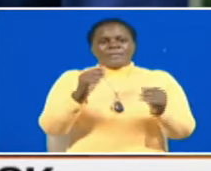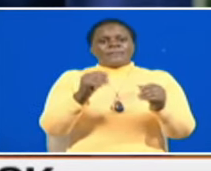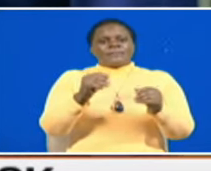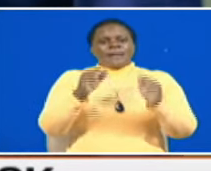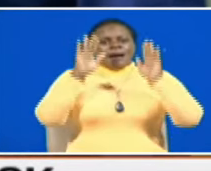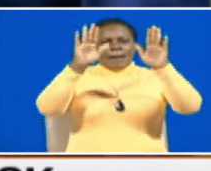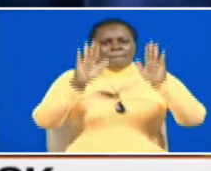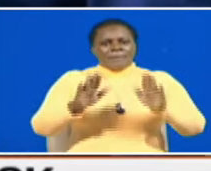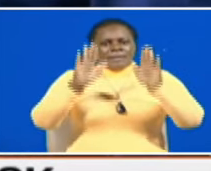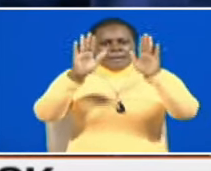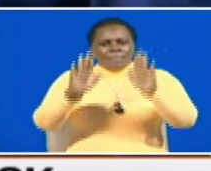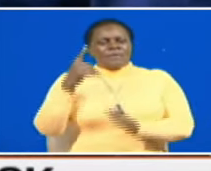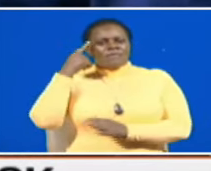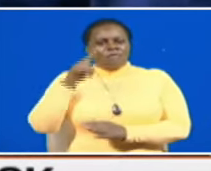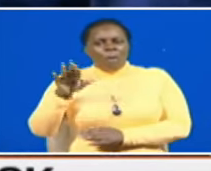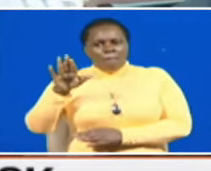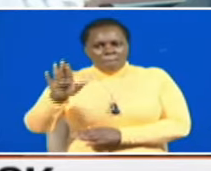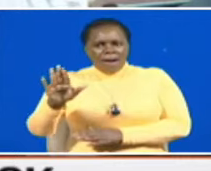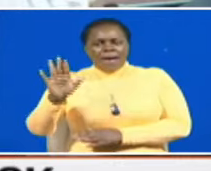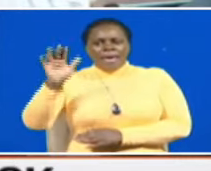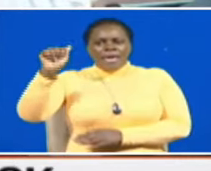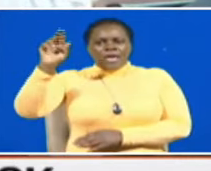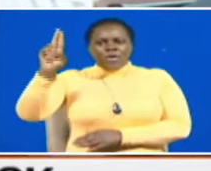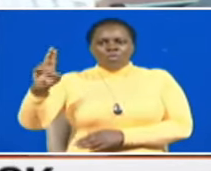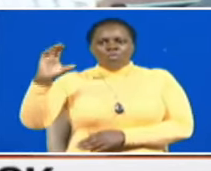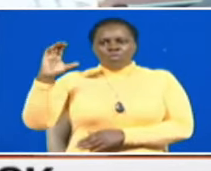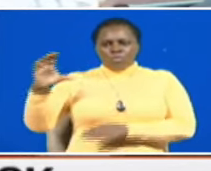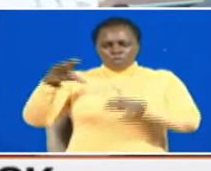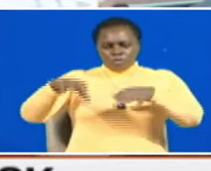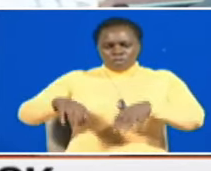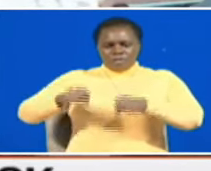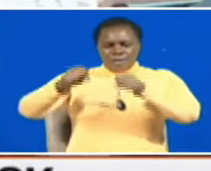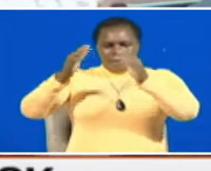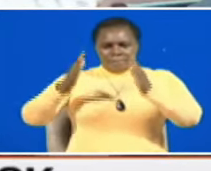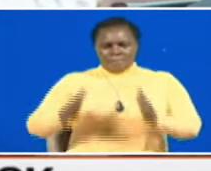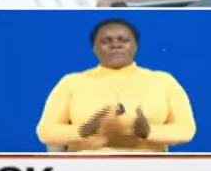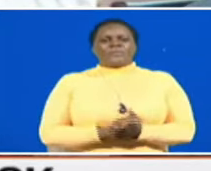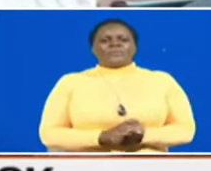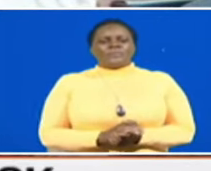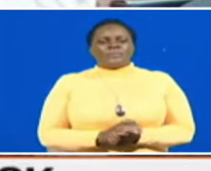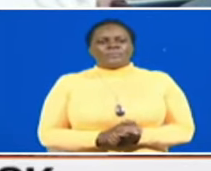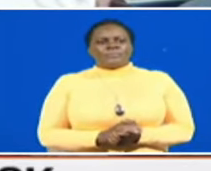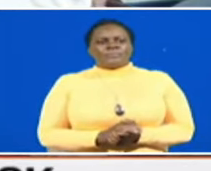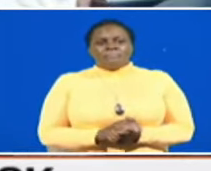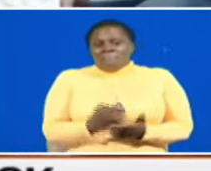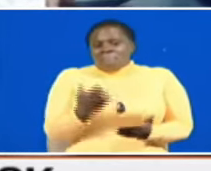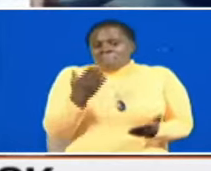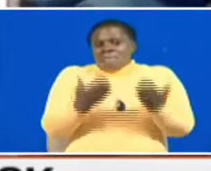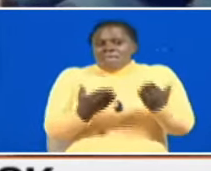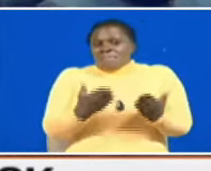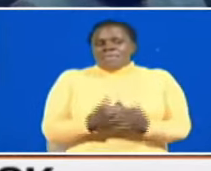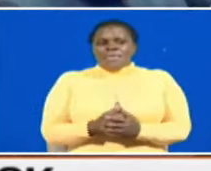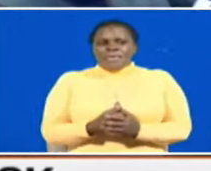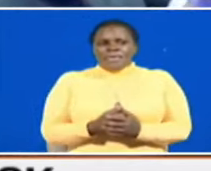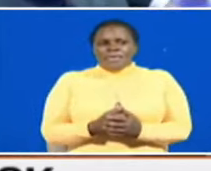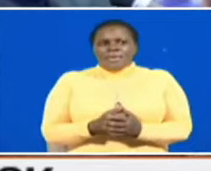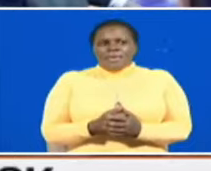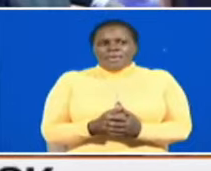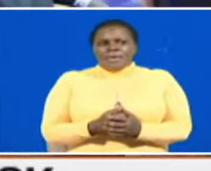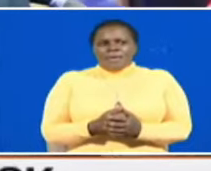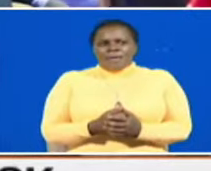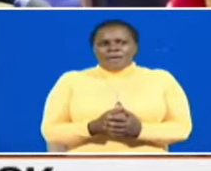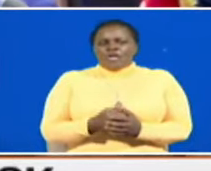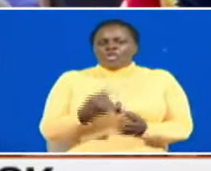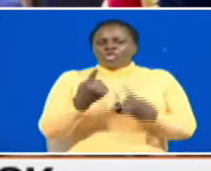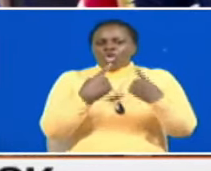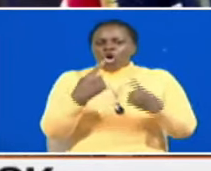is campaigning him for his African Union Commission chairmanship bid, probably informed by a quote,